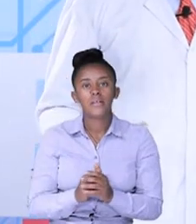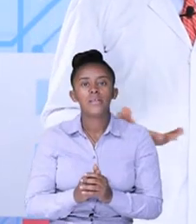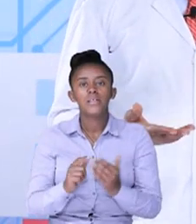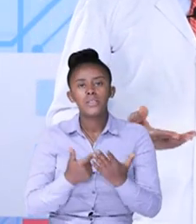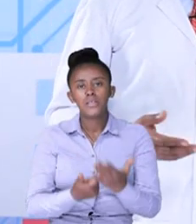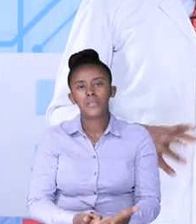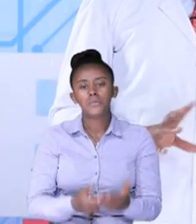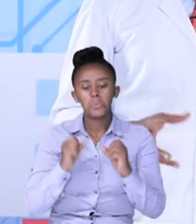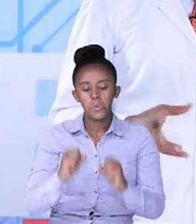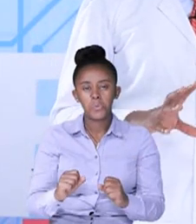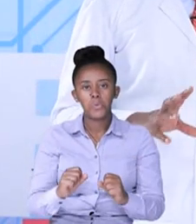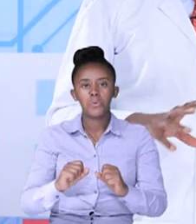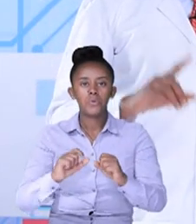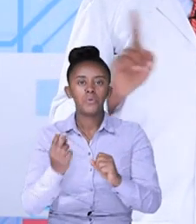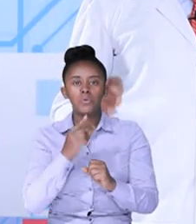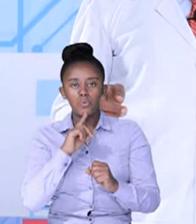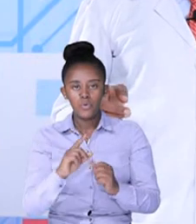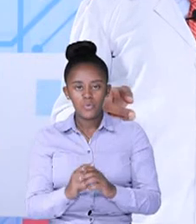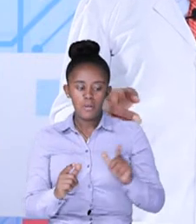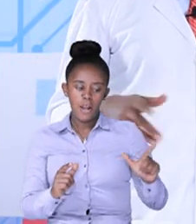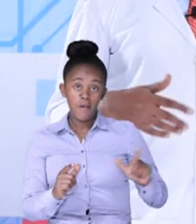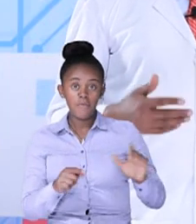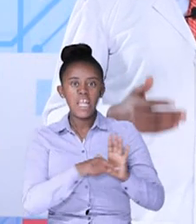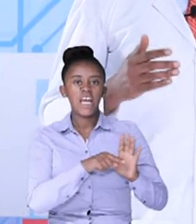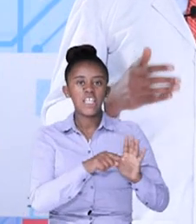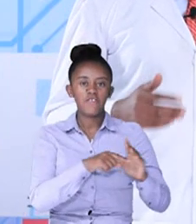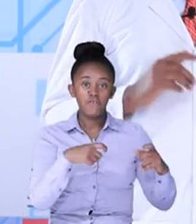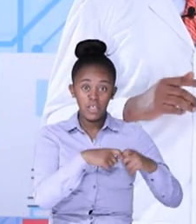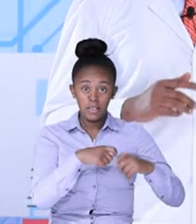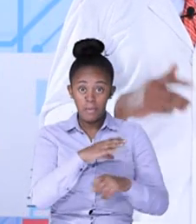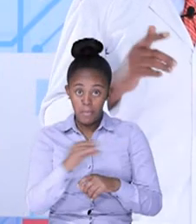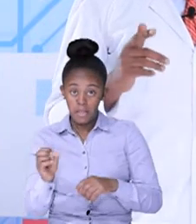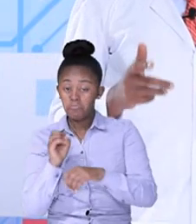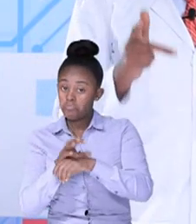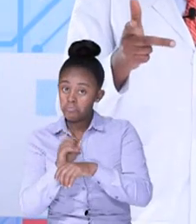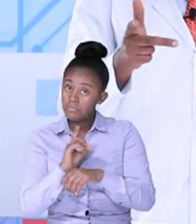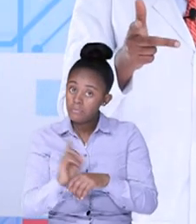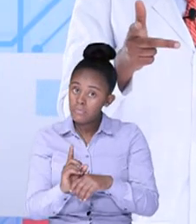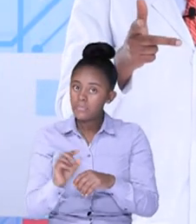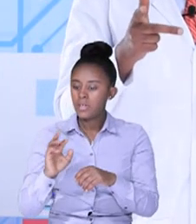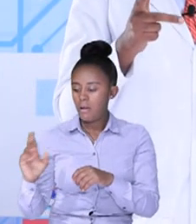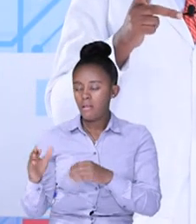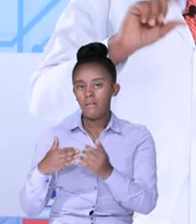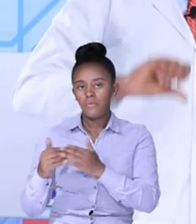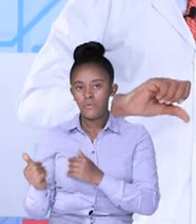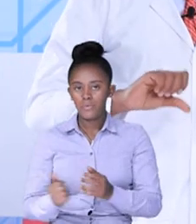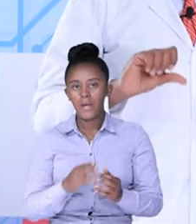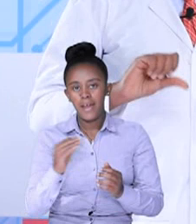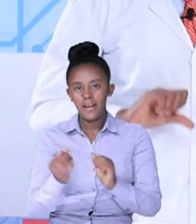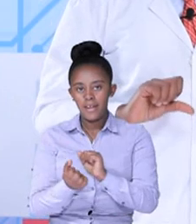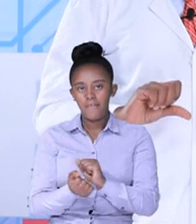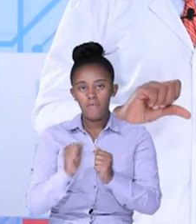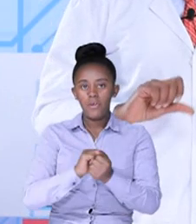it's possible to use left hand rule actually for negative charge, but I recommend to use right hand rule and